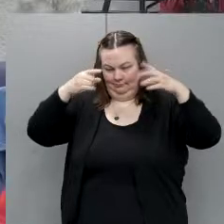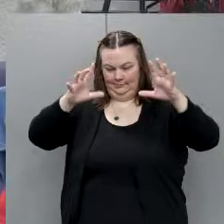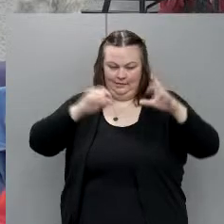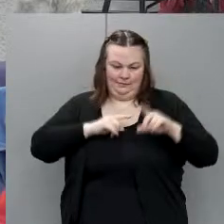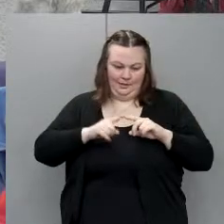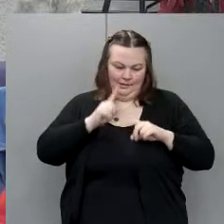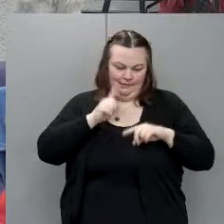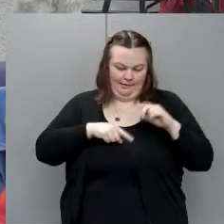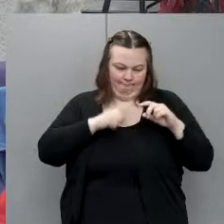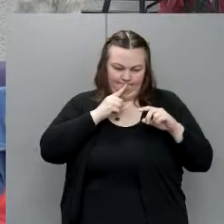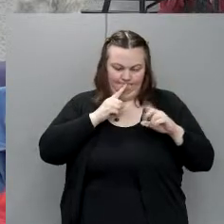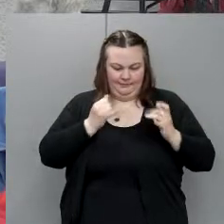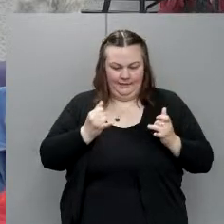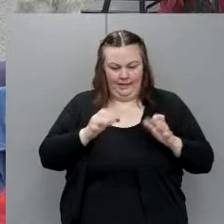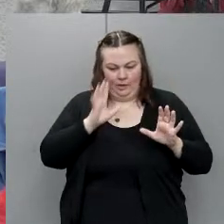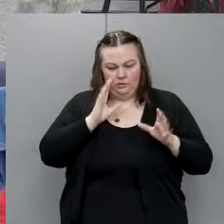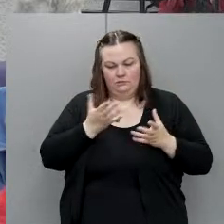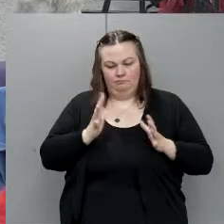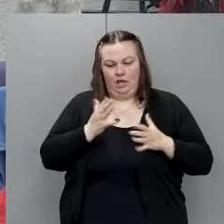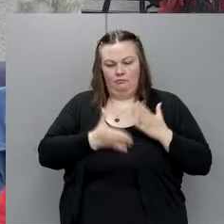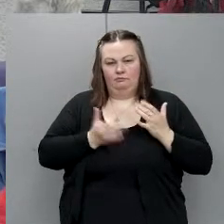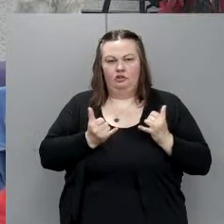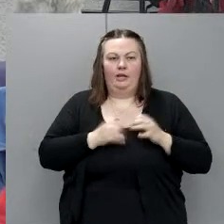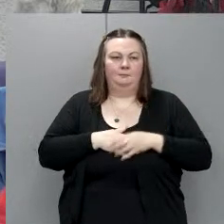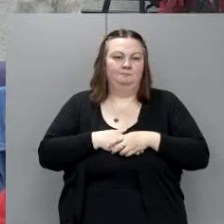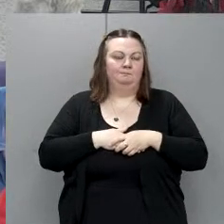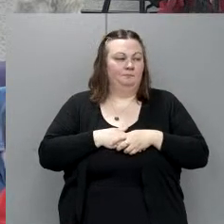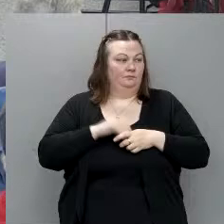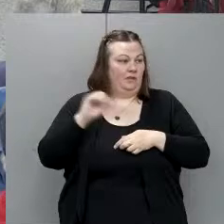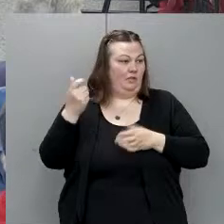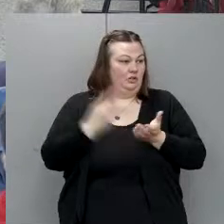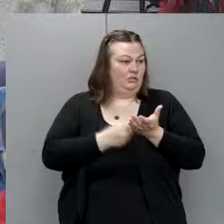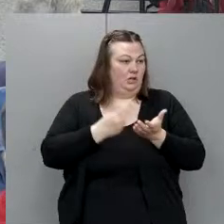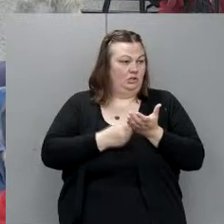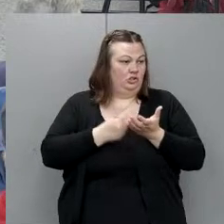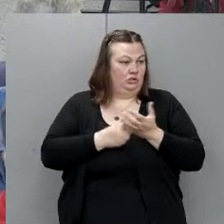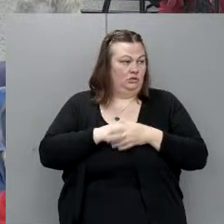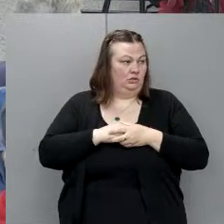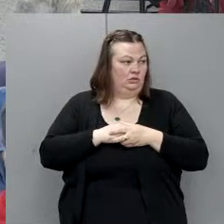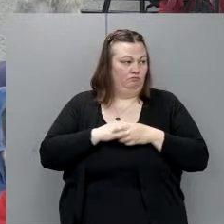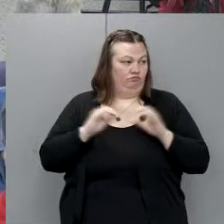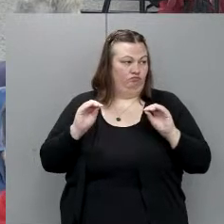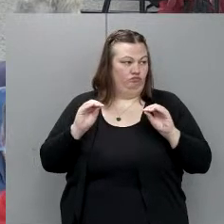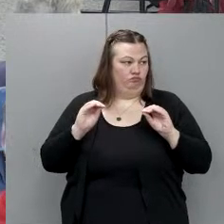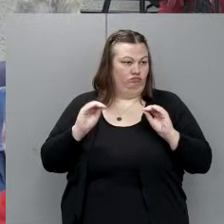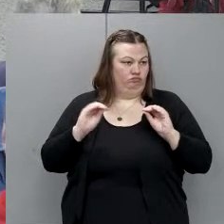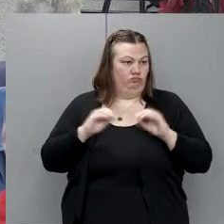today. So, yeah, I'll say I'm done for right now. Okay. Any other discussion?